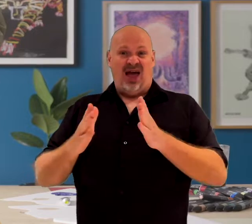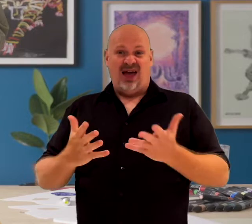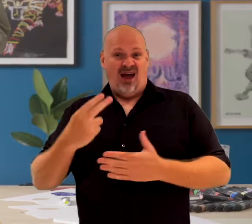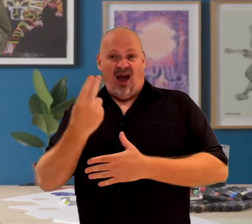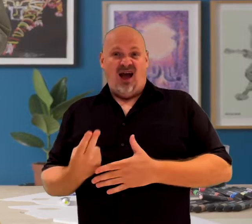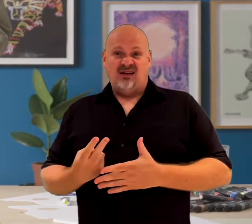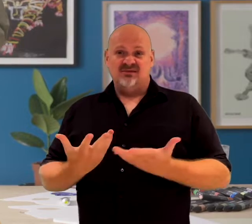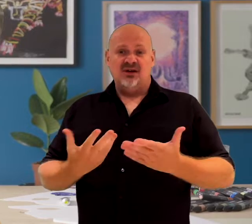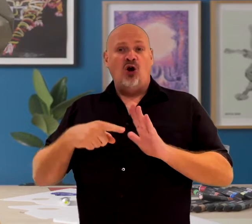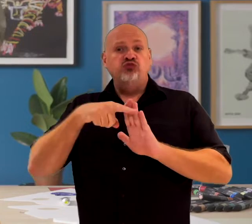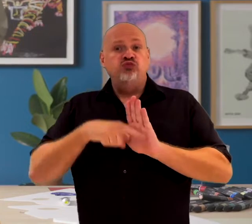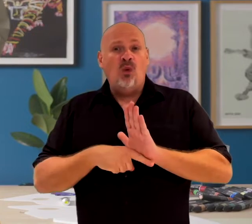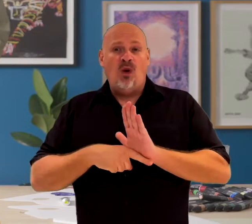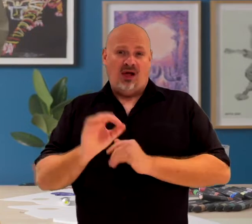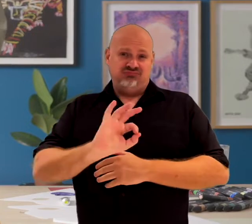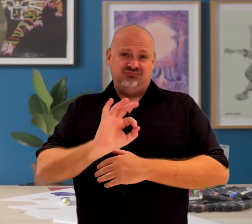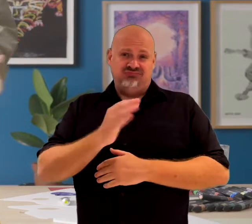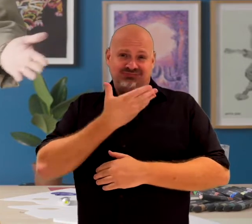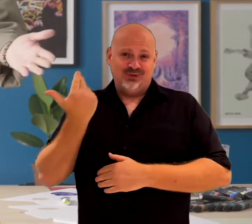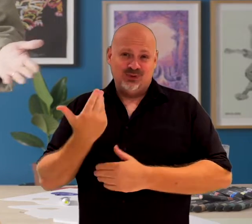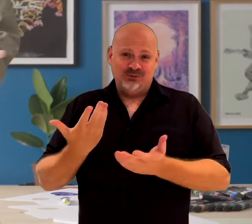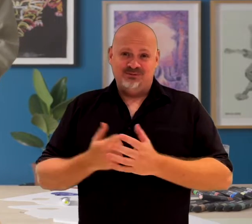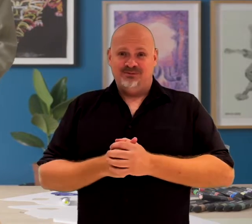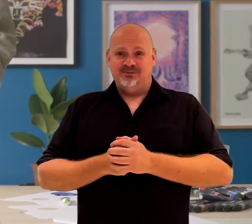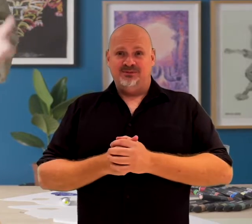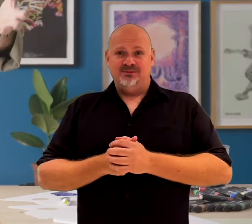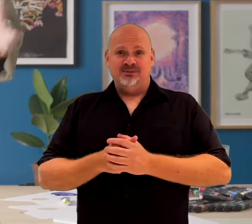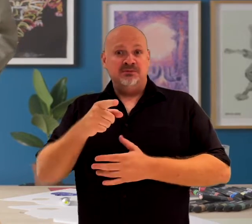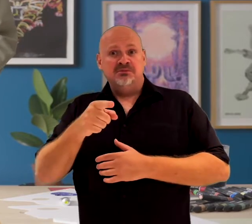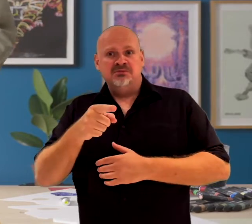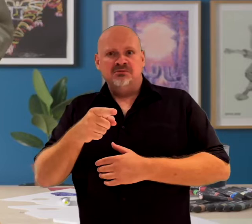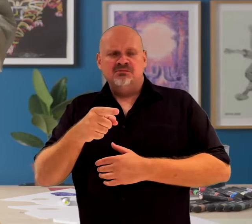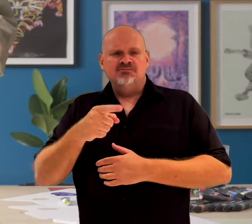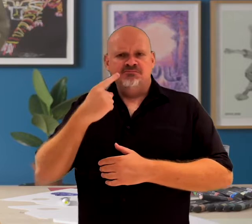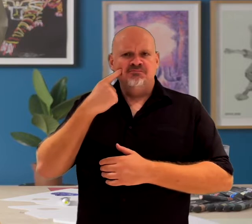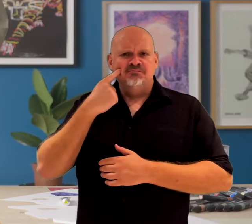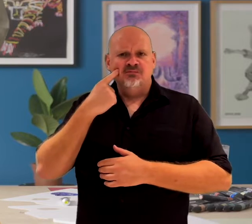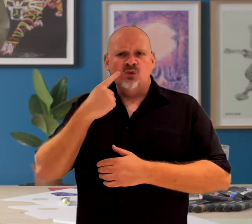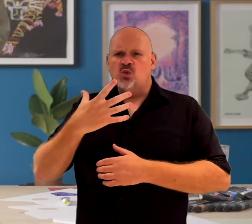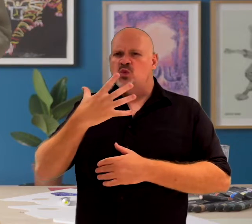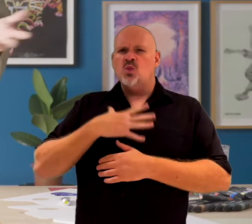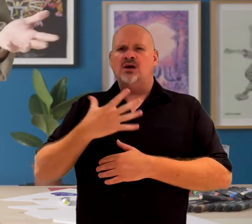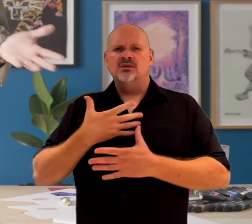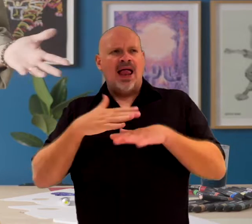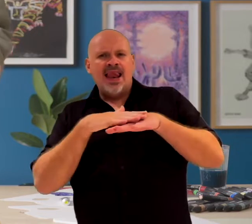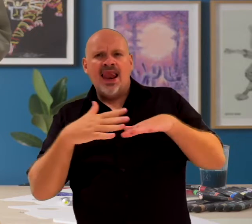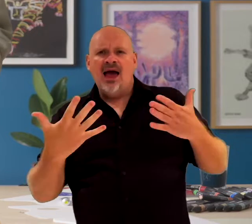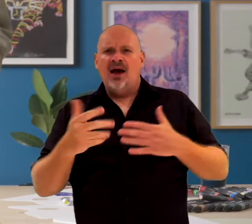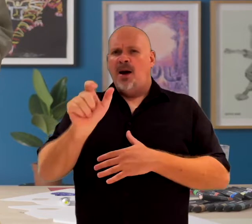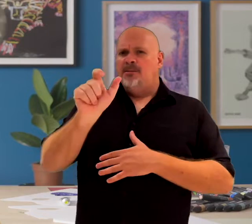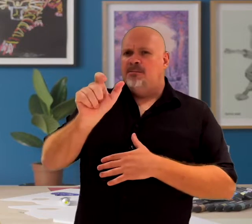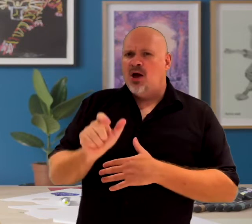there's no, unless you decide you want to do, a landscape or a person, and you can apply these techniques to